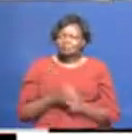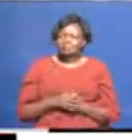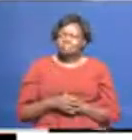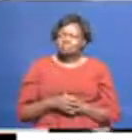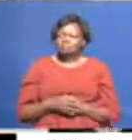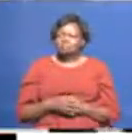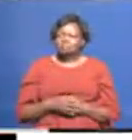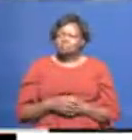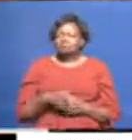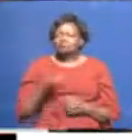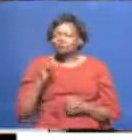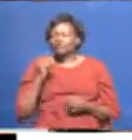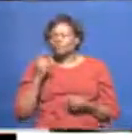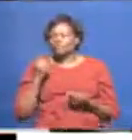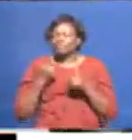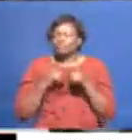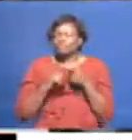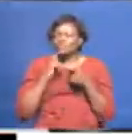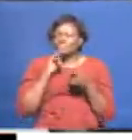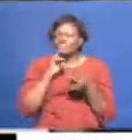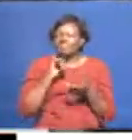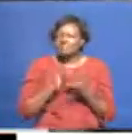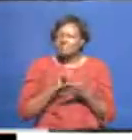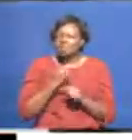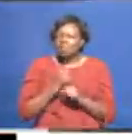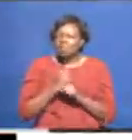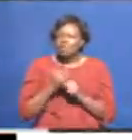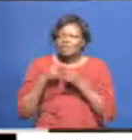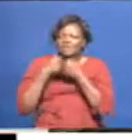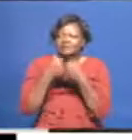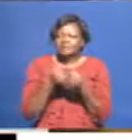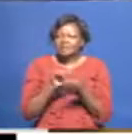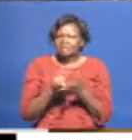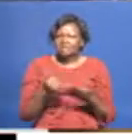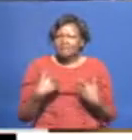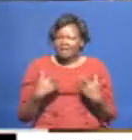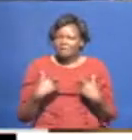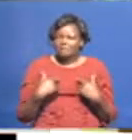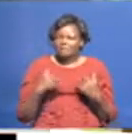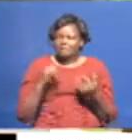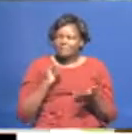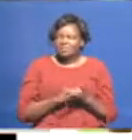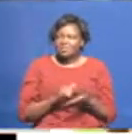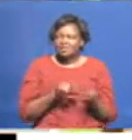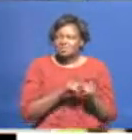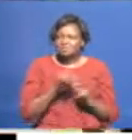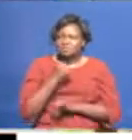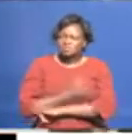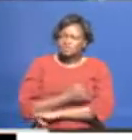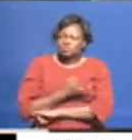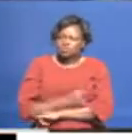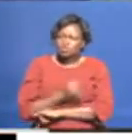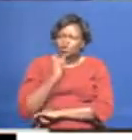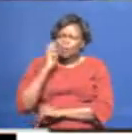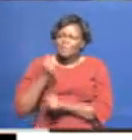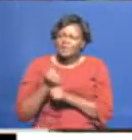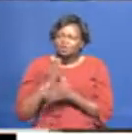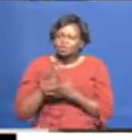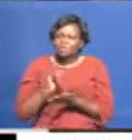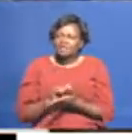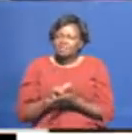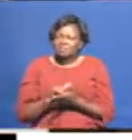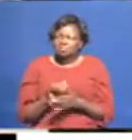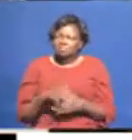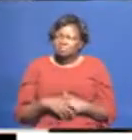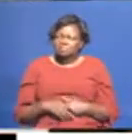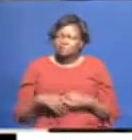constituency, Mudega Kuru, said they are working on the challenges they faced and that as an institution they will ensure the whole verification process